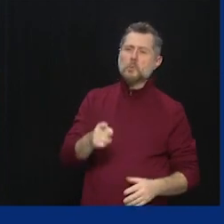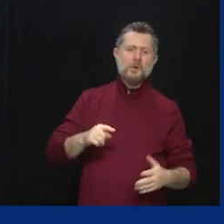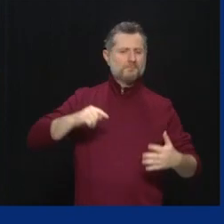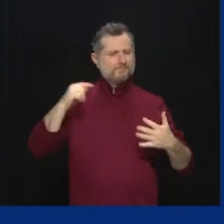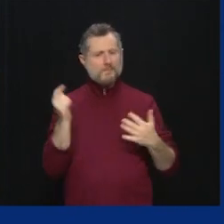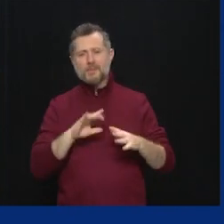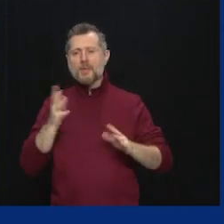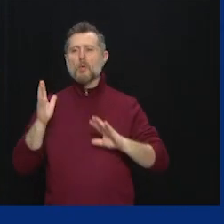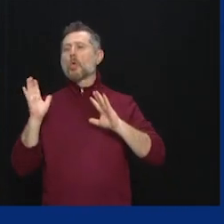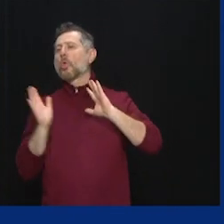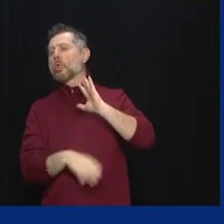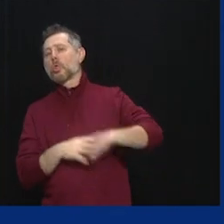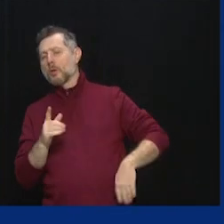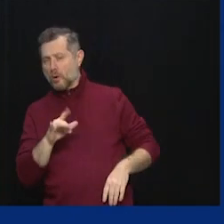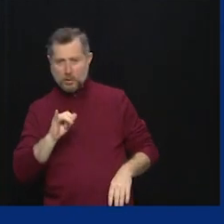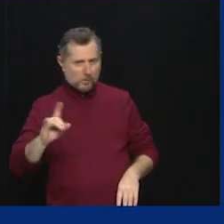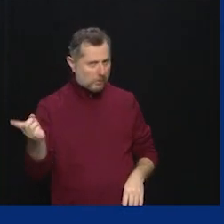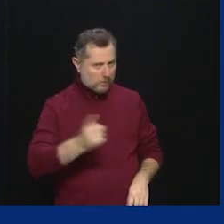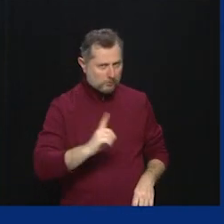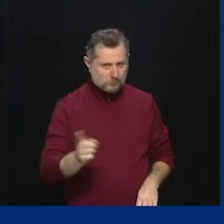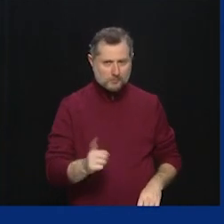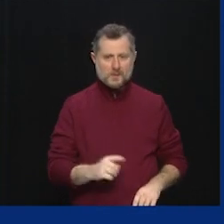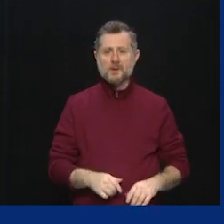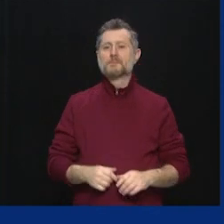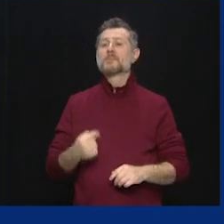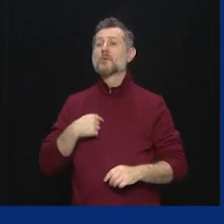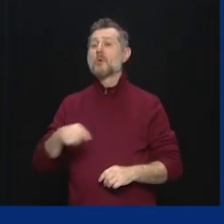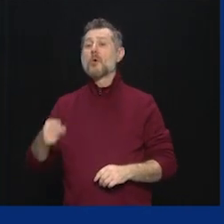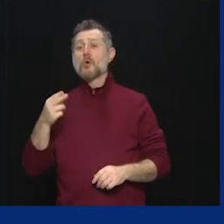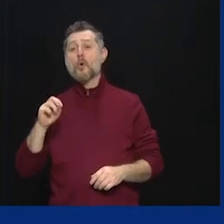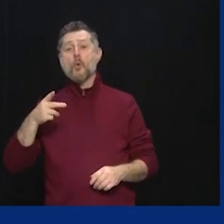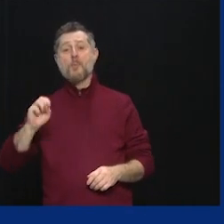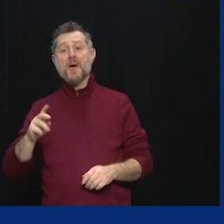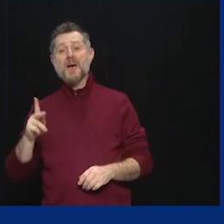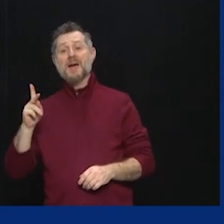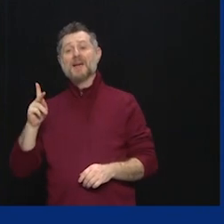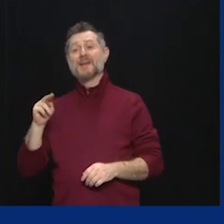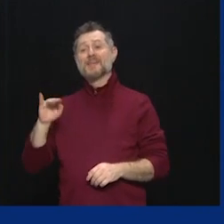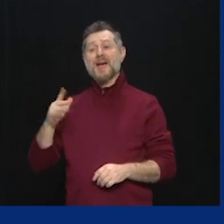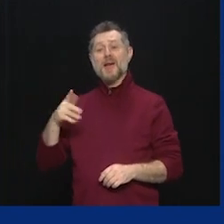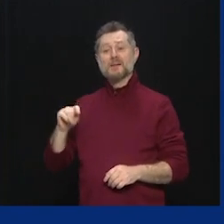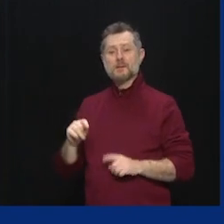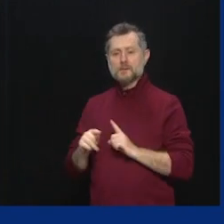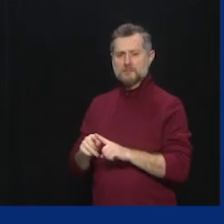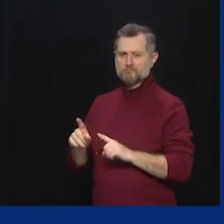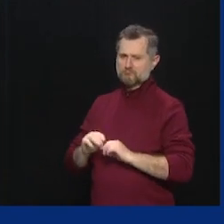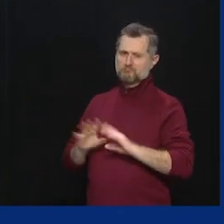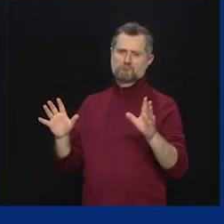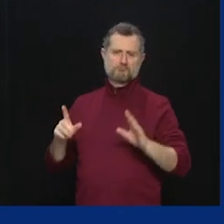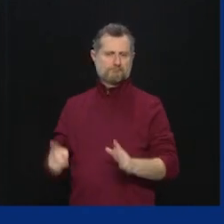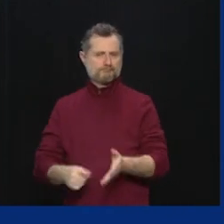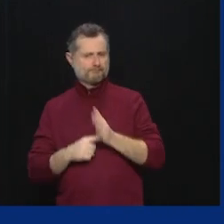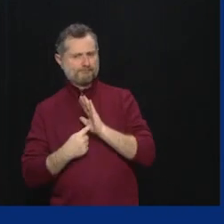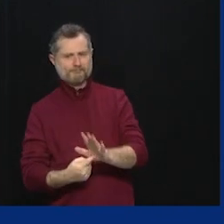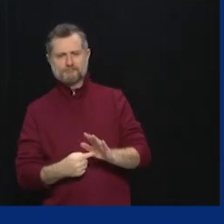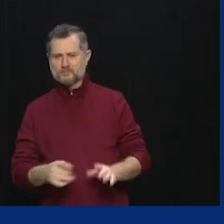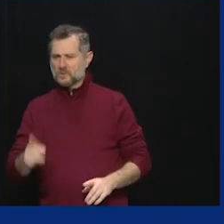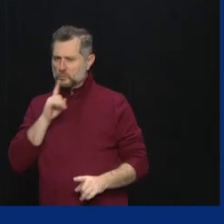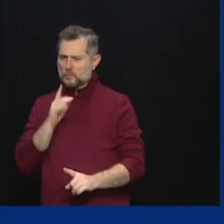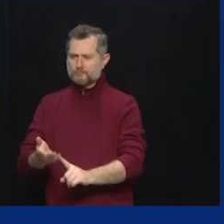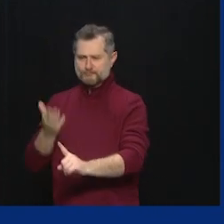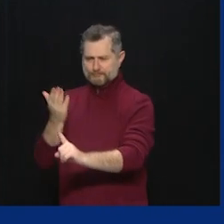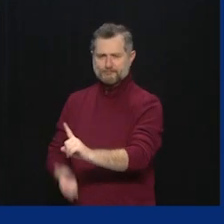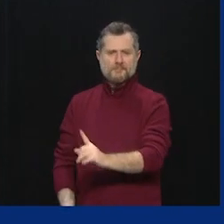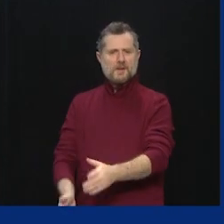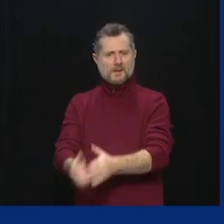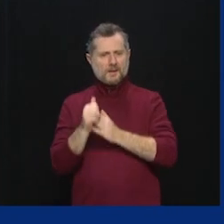there. Hope Knight, who has established herself as a true leader already, understands the areas we can lift up small businesses